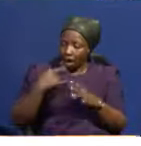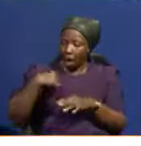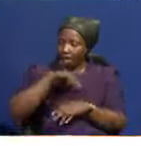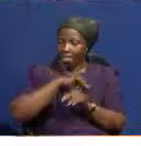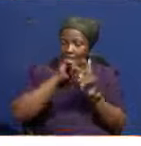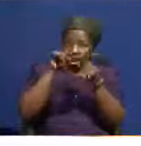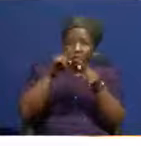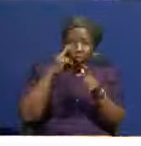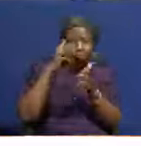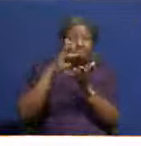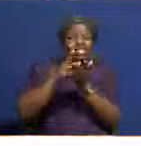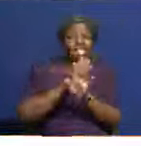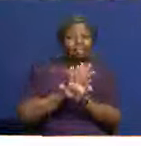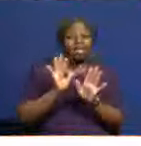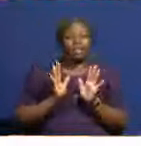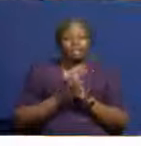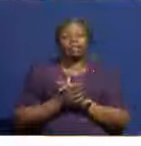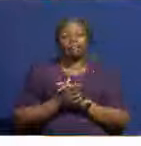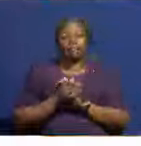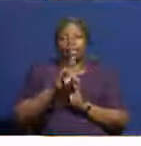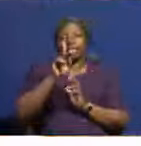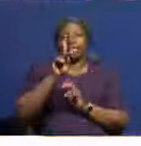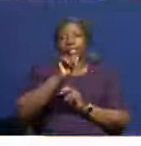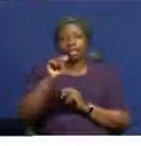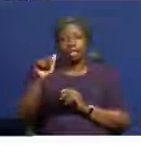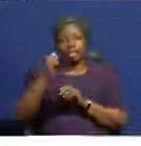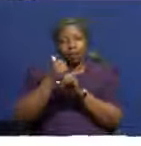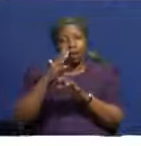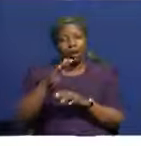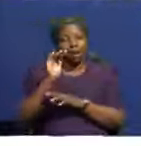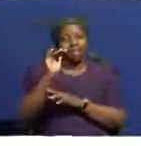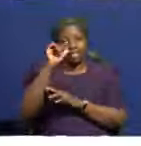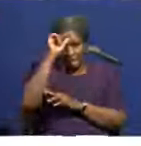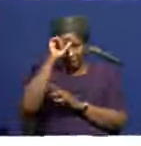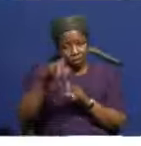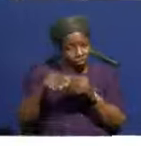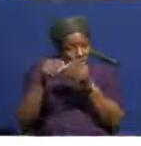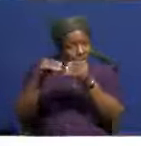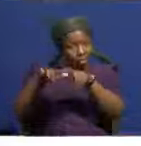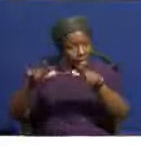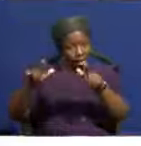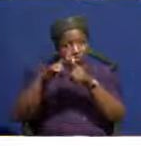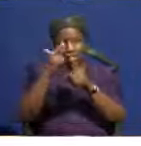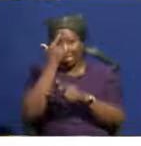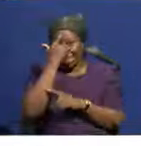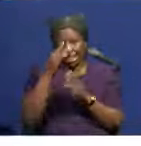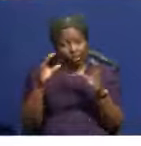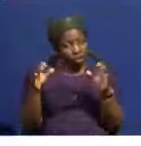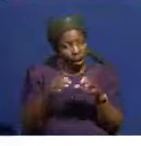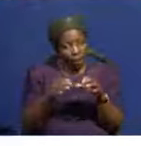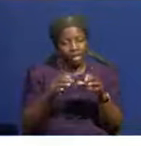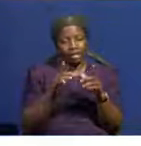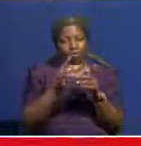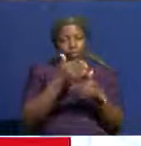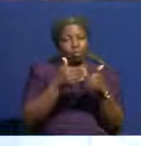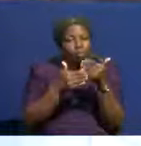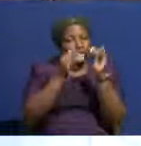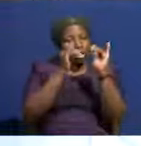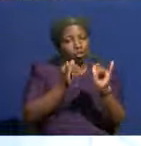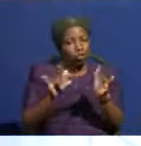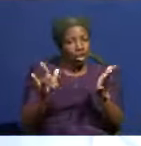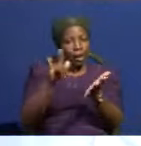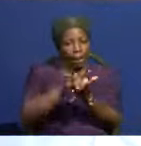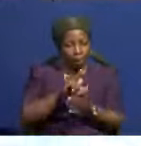kushuhudia. The KAA workers instead calling upon the government to provide land to the Indian group to build a new facility. Tulikuwa na request to